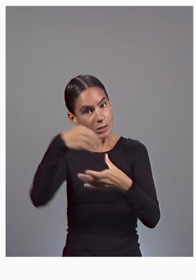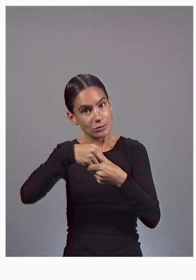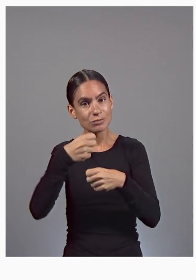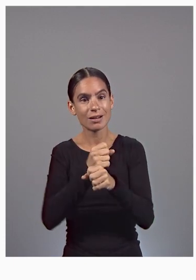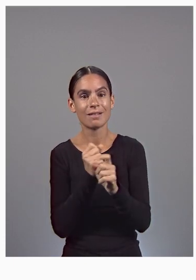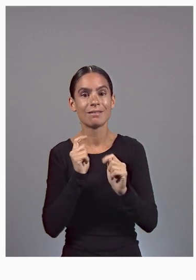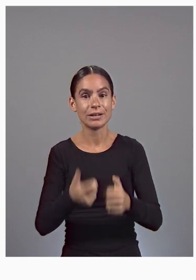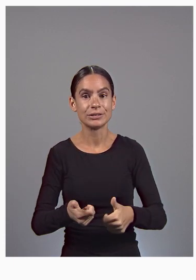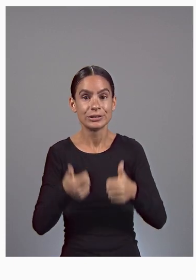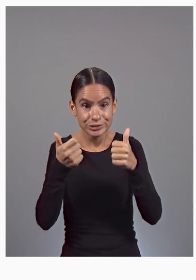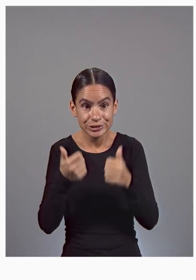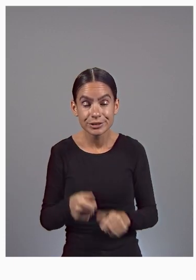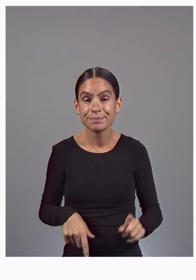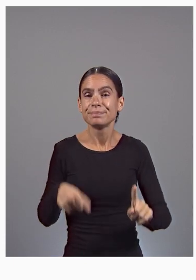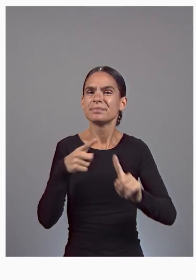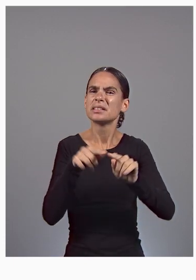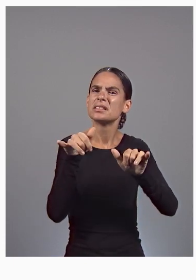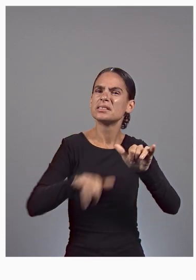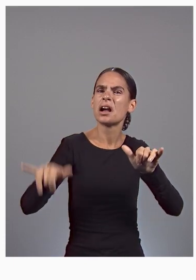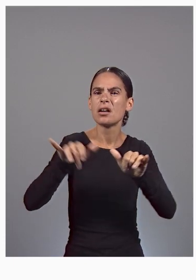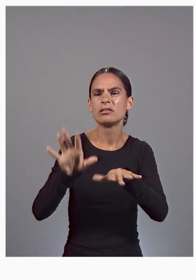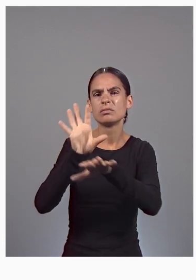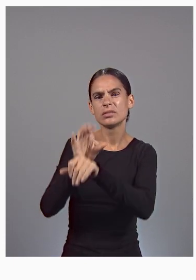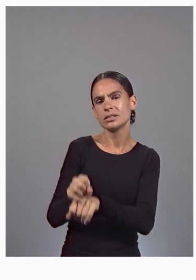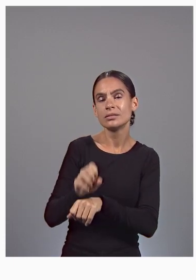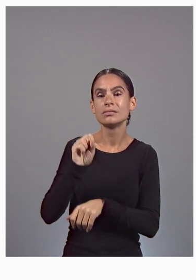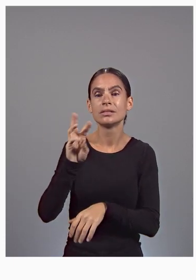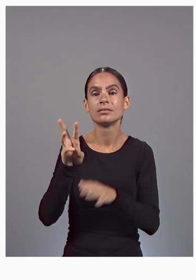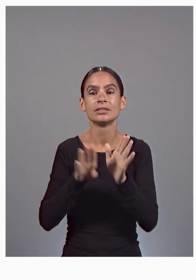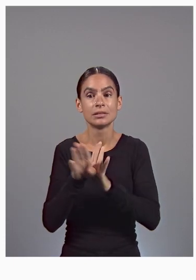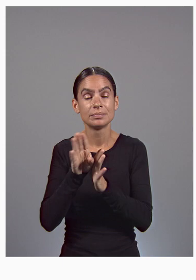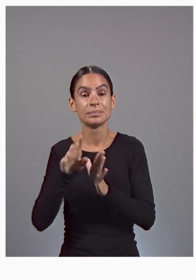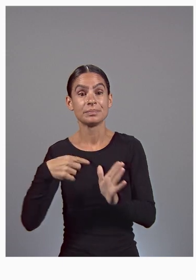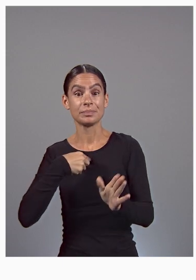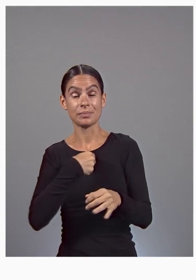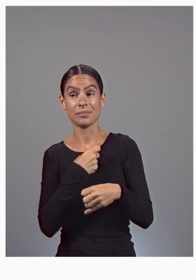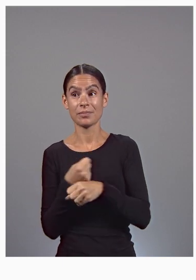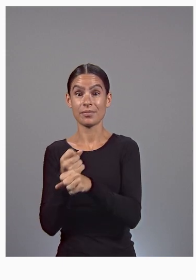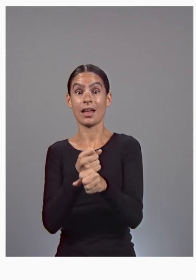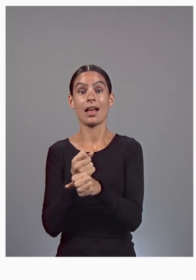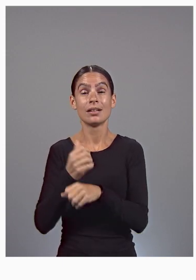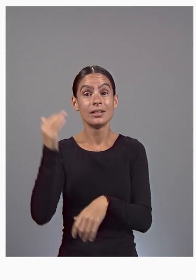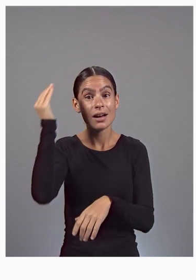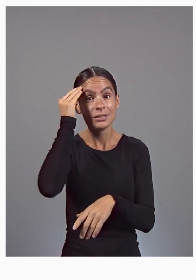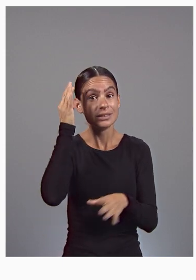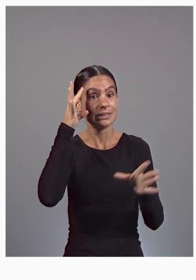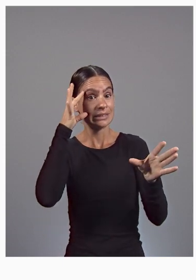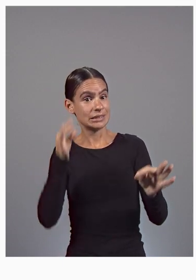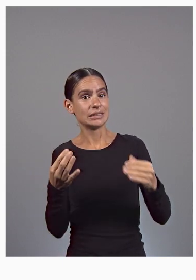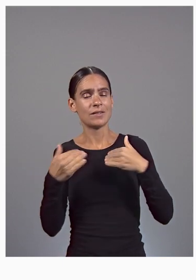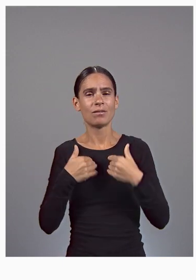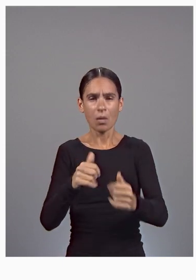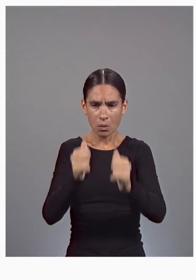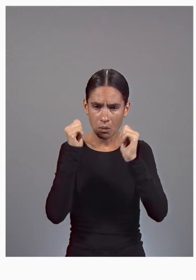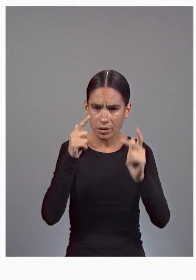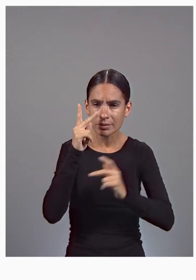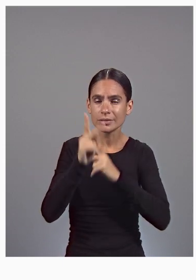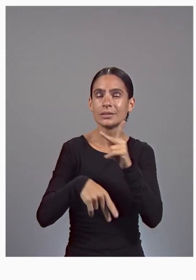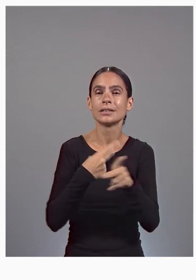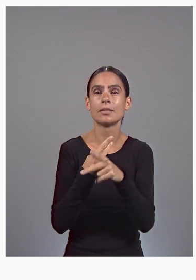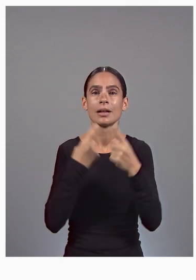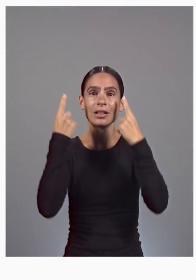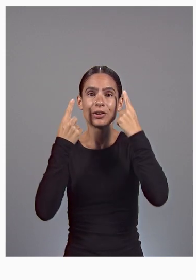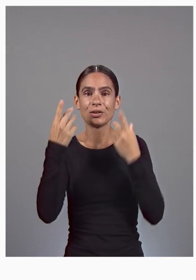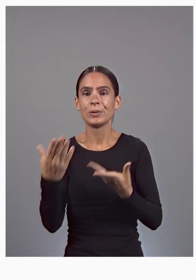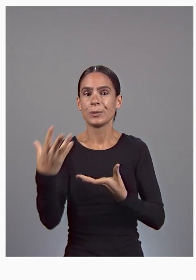made a conscious decision to have all types of thinkers included across these phases, our eyes opened in so many new ways to